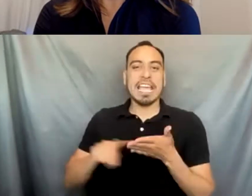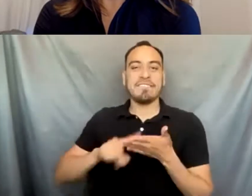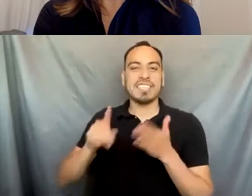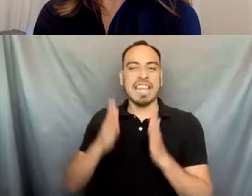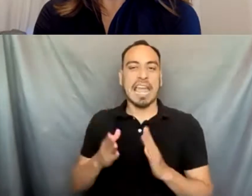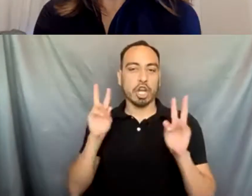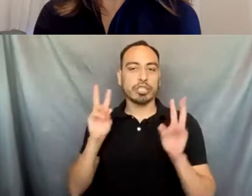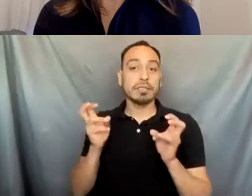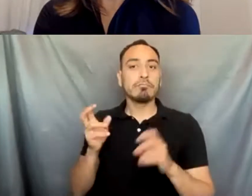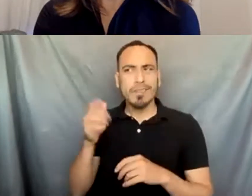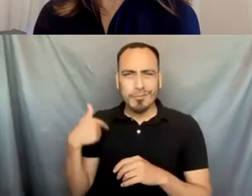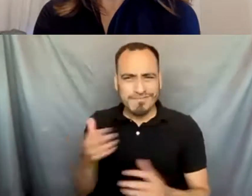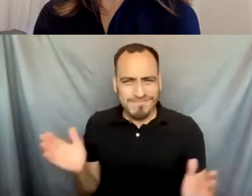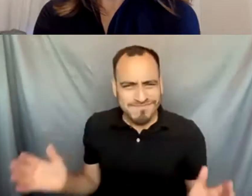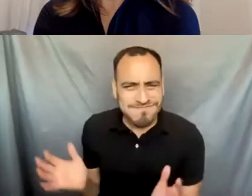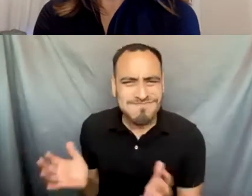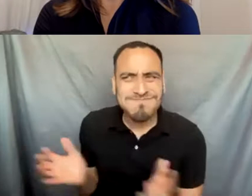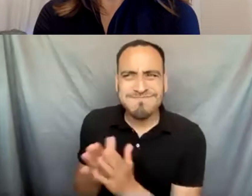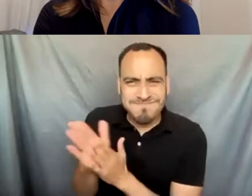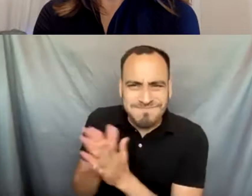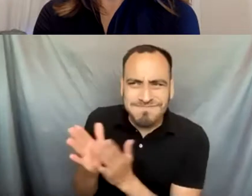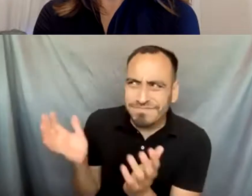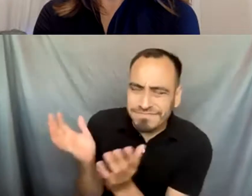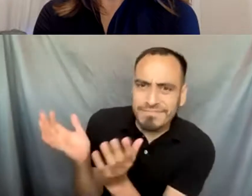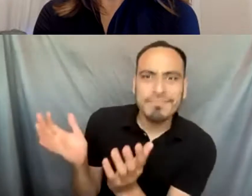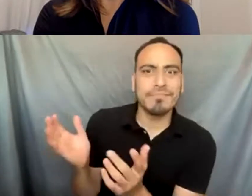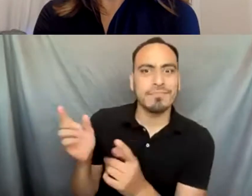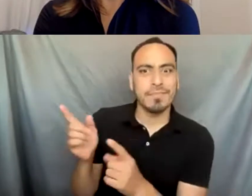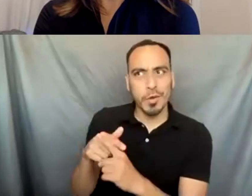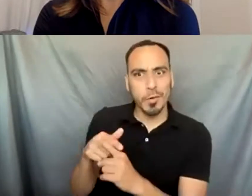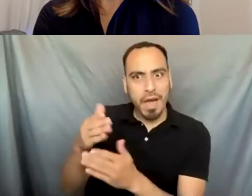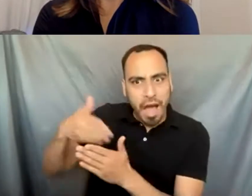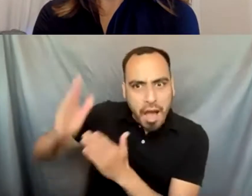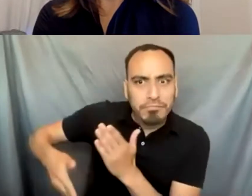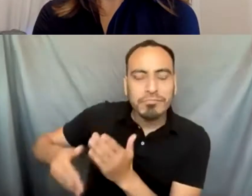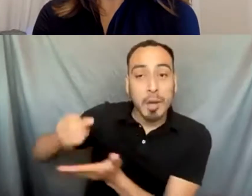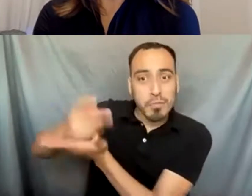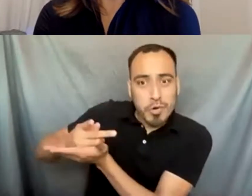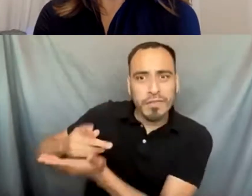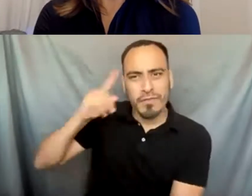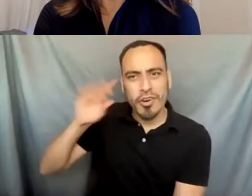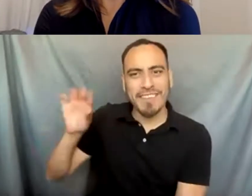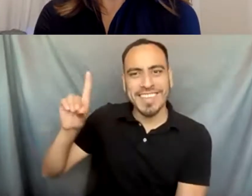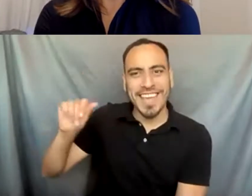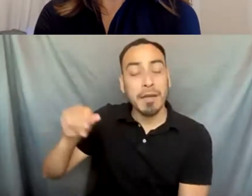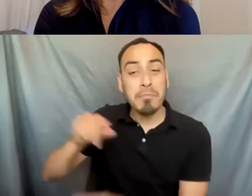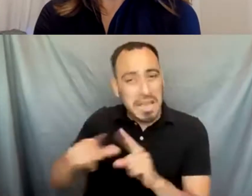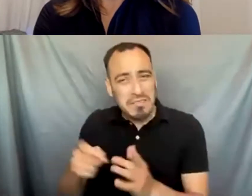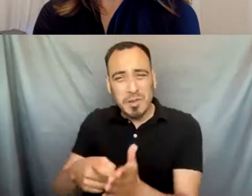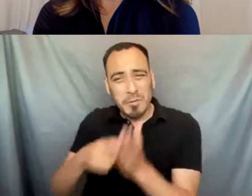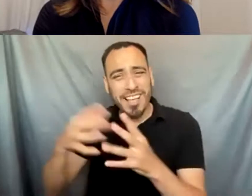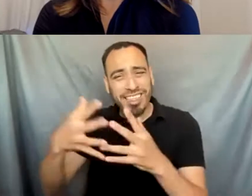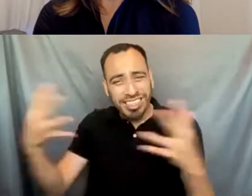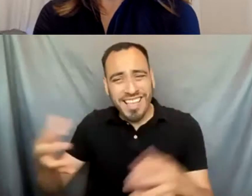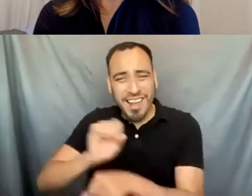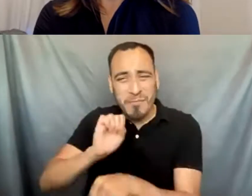stuff done. But there is a lot of stuff to collect. As I say, I don't think you can see very closely how many of